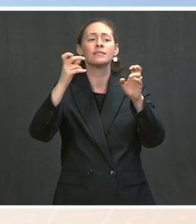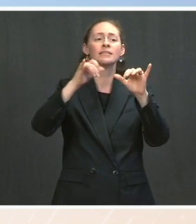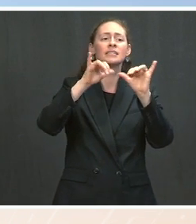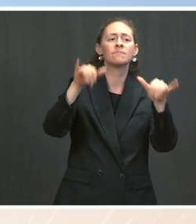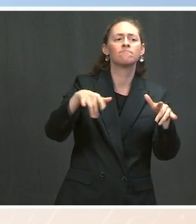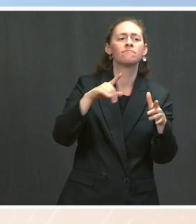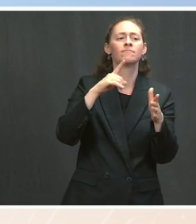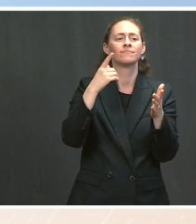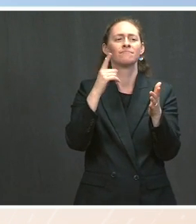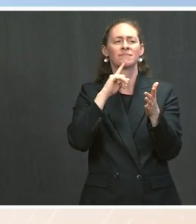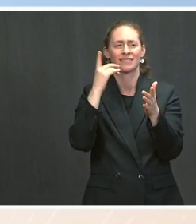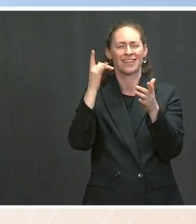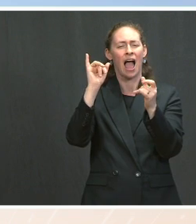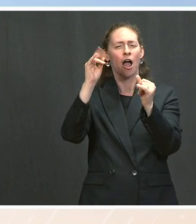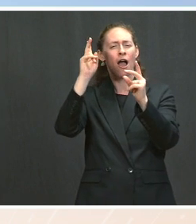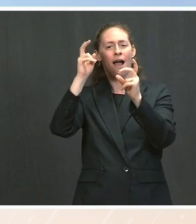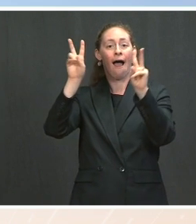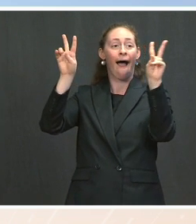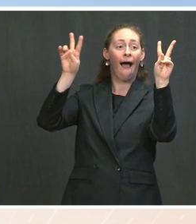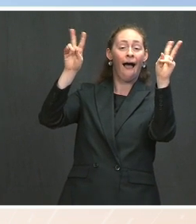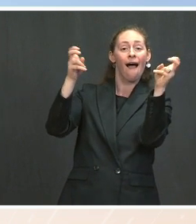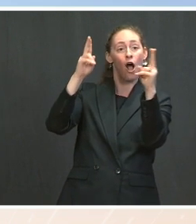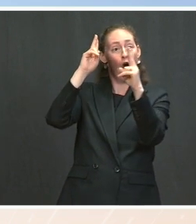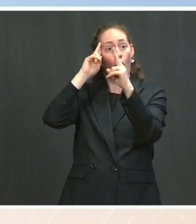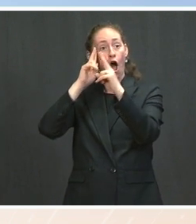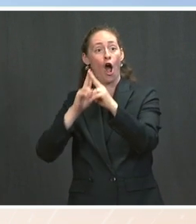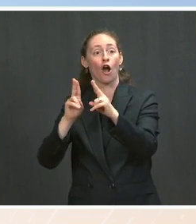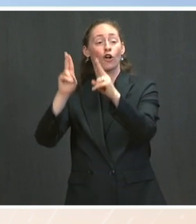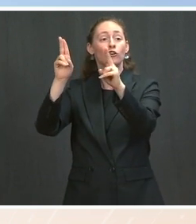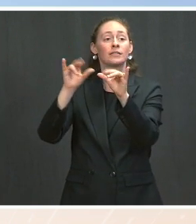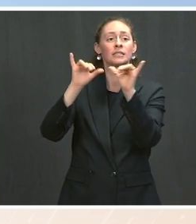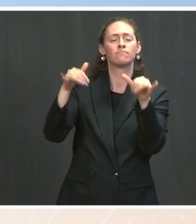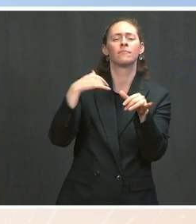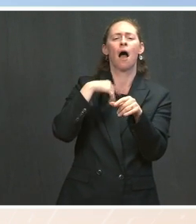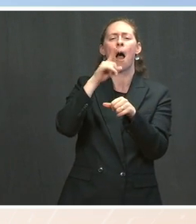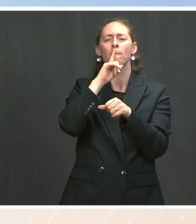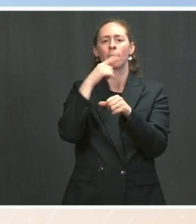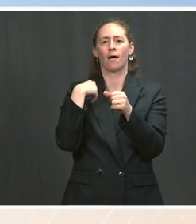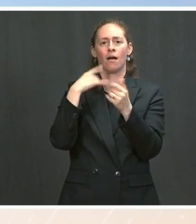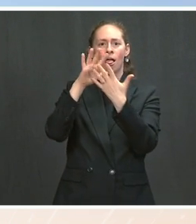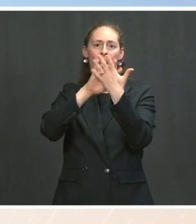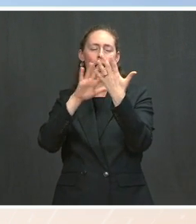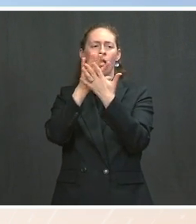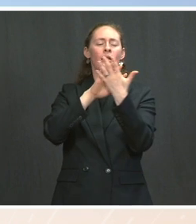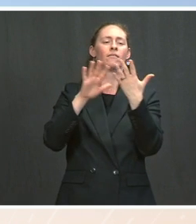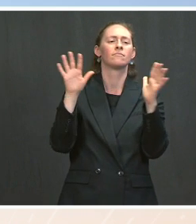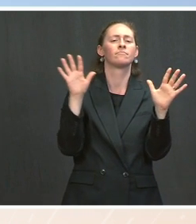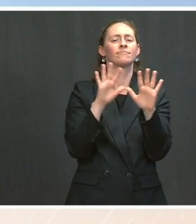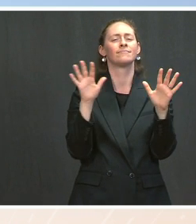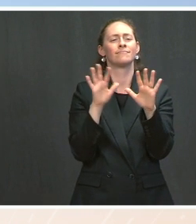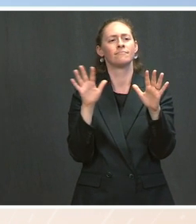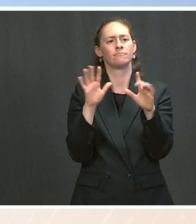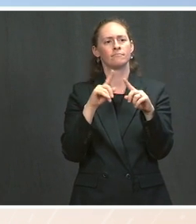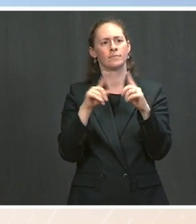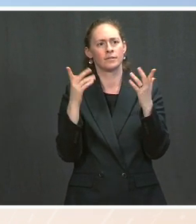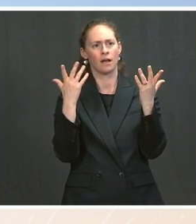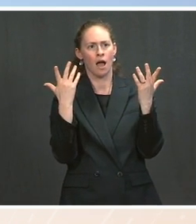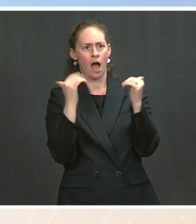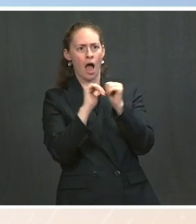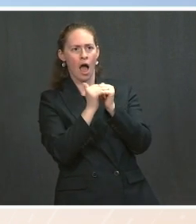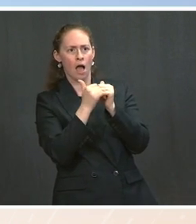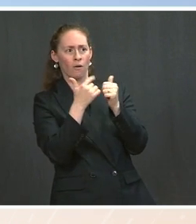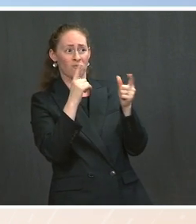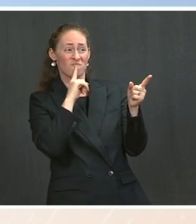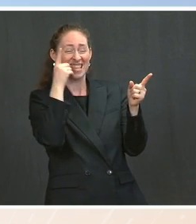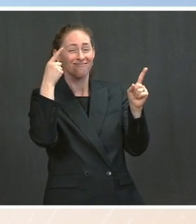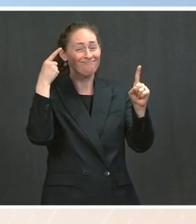because I think it's confusing. I'm not saying you're intending to do that, but the real question is how will people who are not yet vaccinated protect themselves, right?